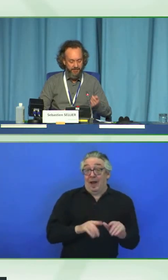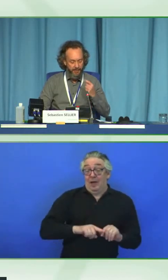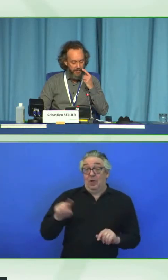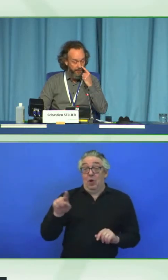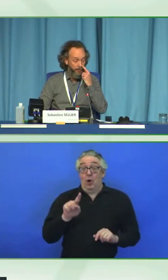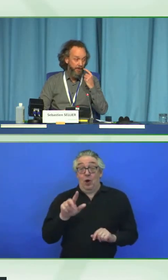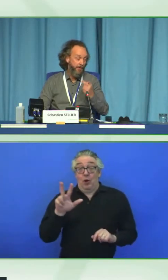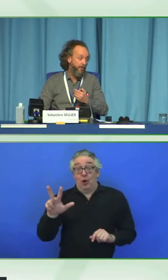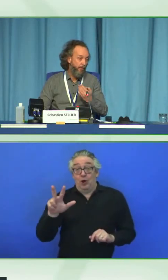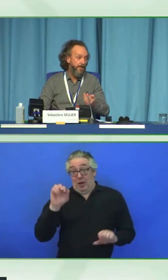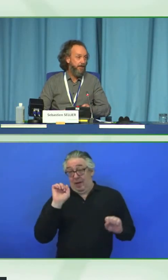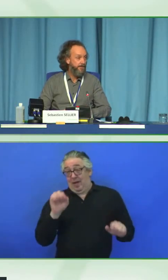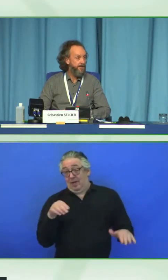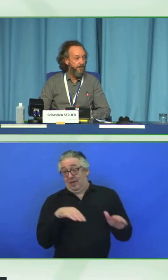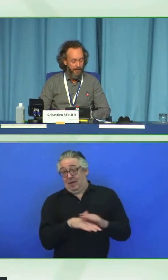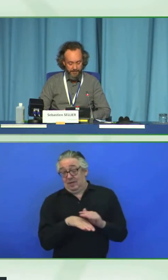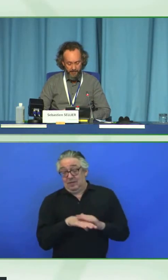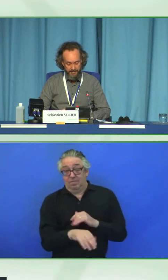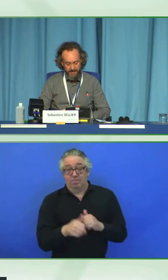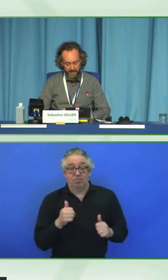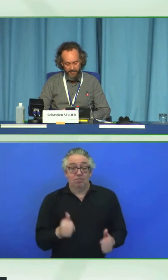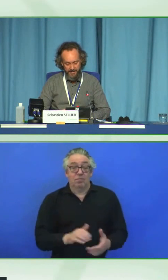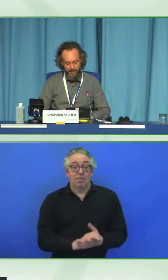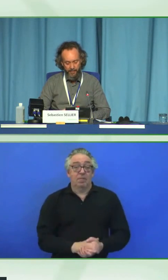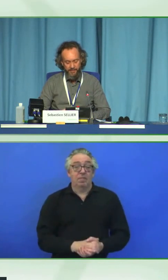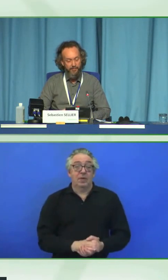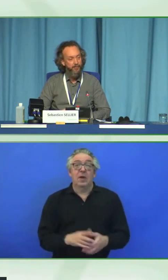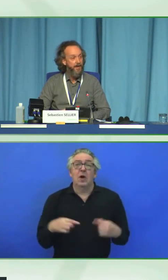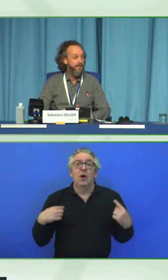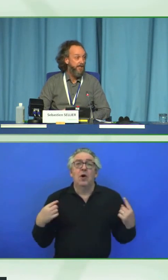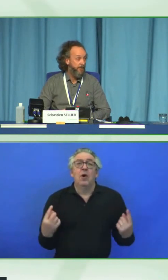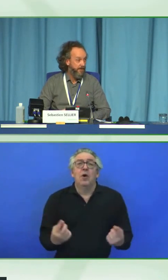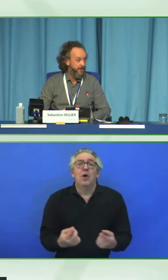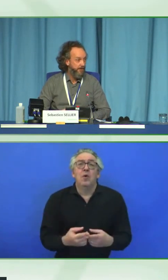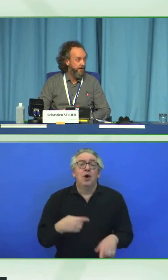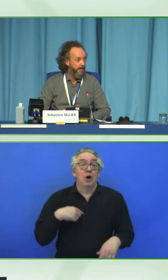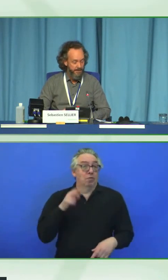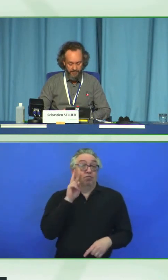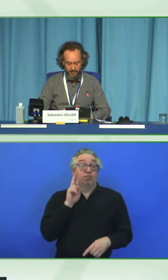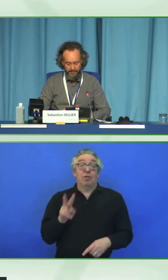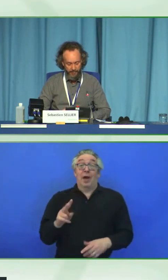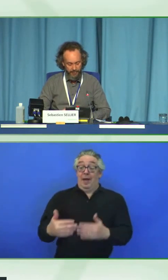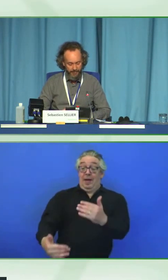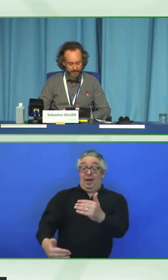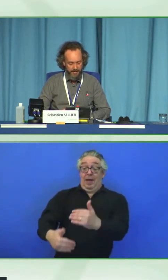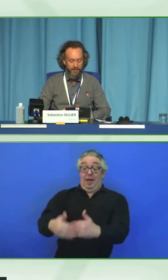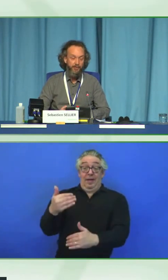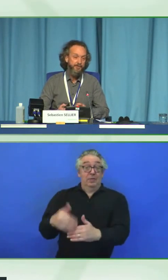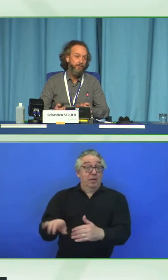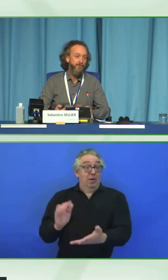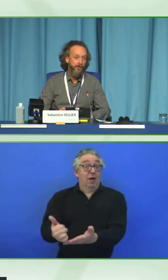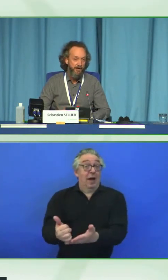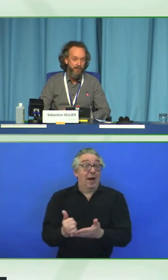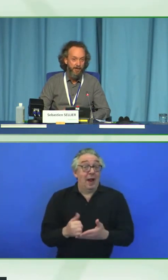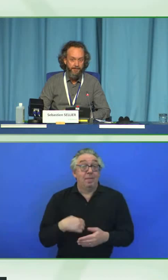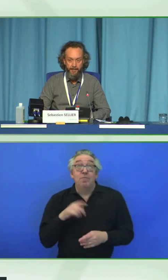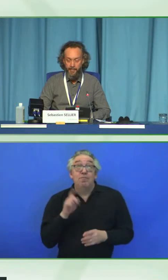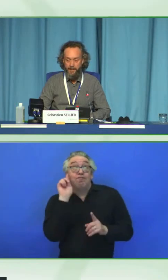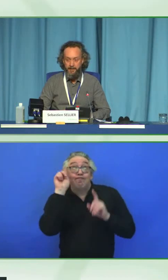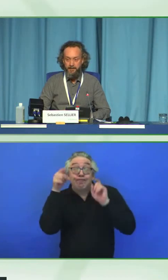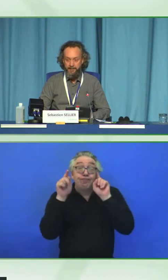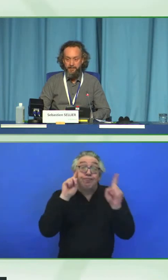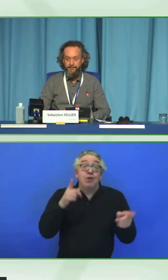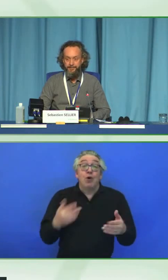At SignTime, we really consider handicap as a way to create innovation and solution useful to